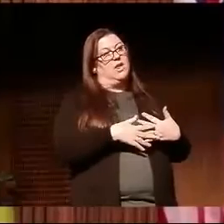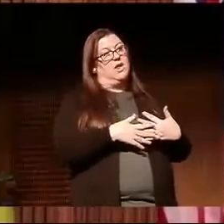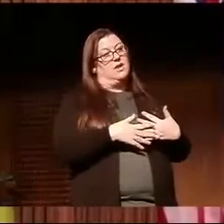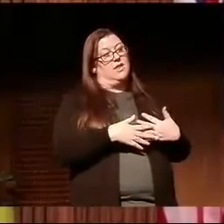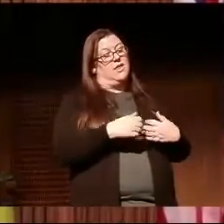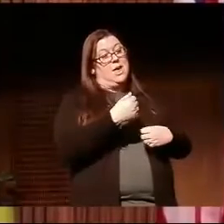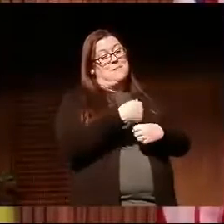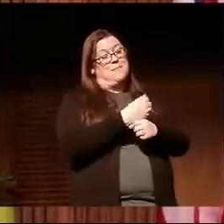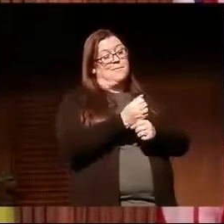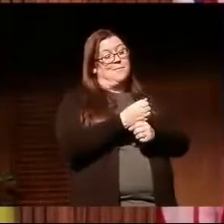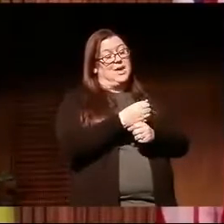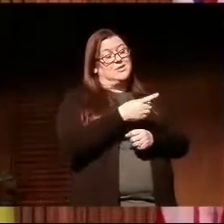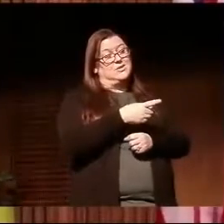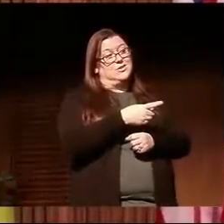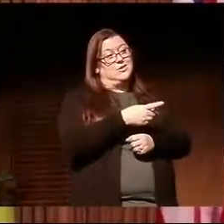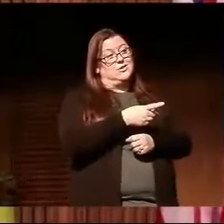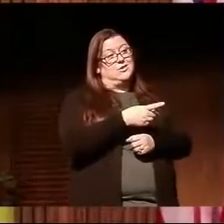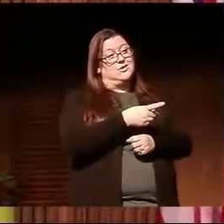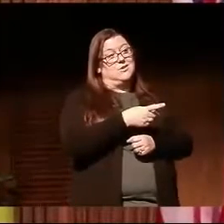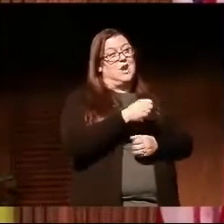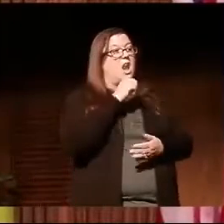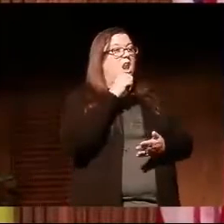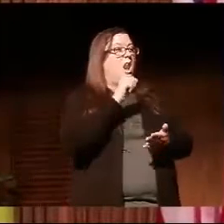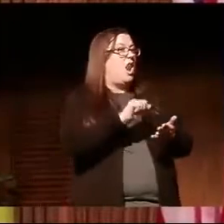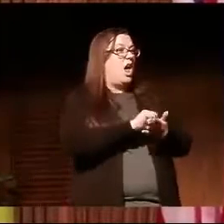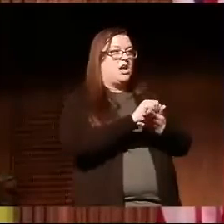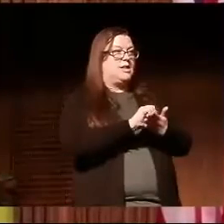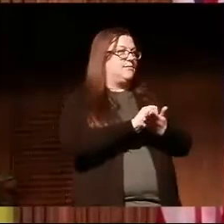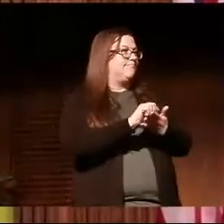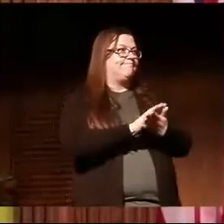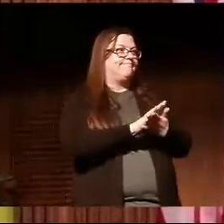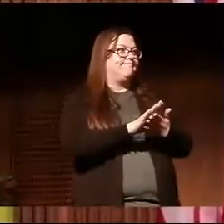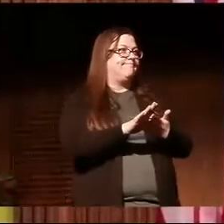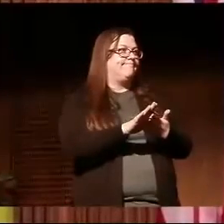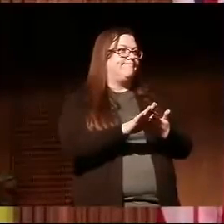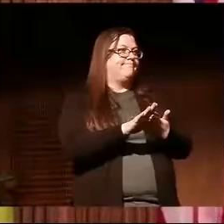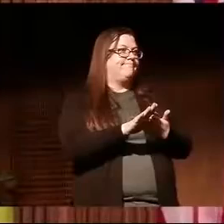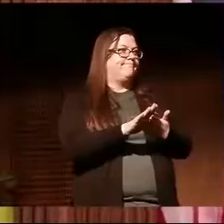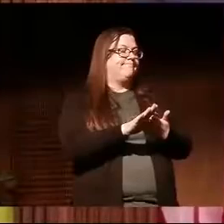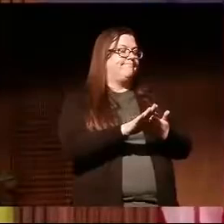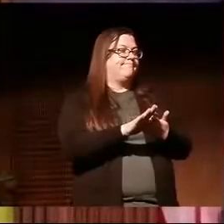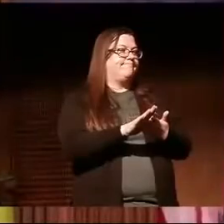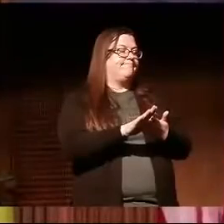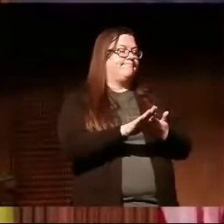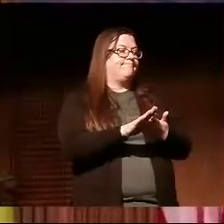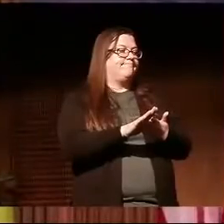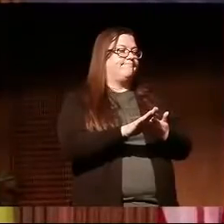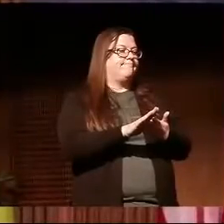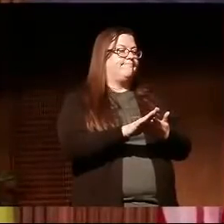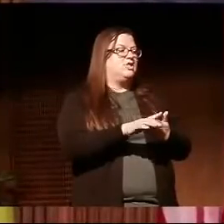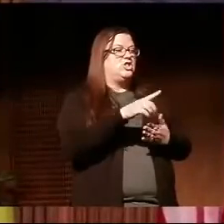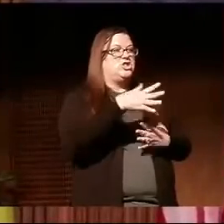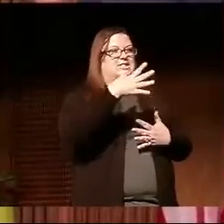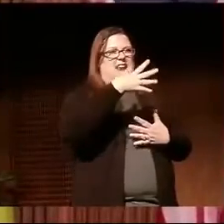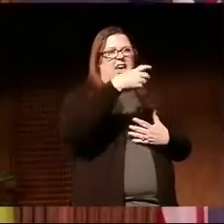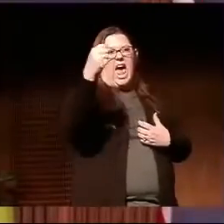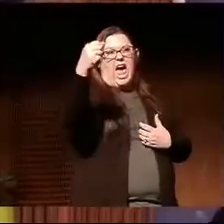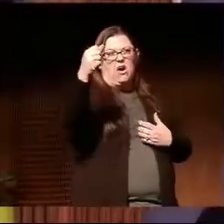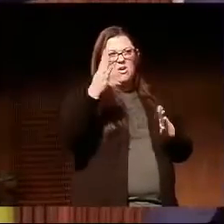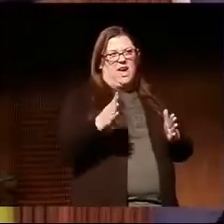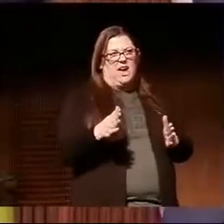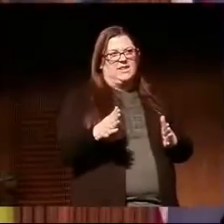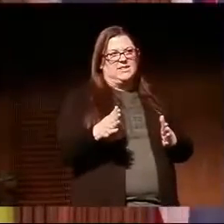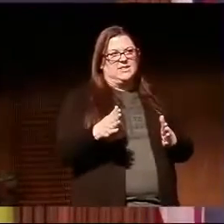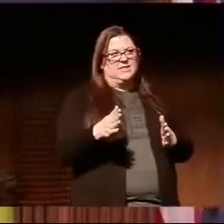renders her ritually, ceremonially unclean. She's an outcast, pushed